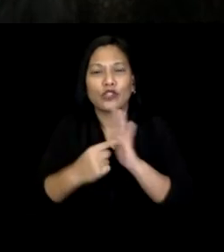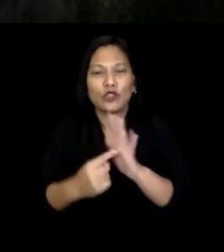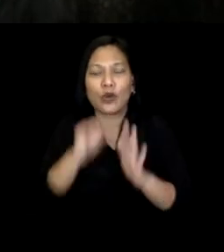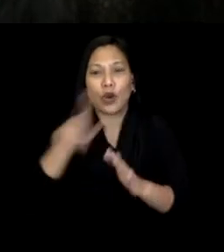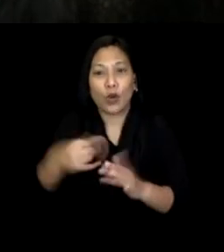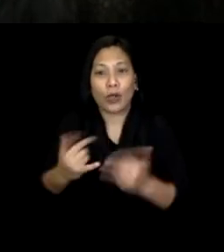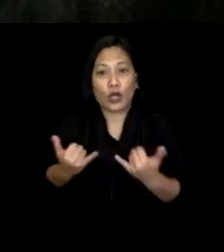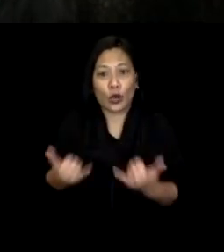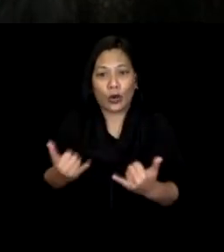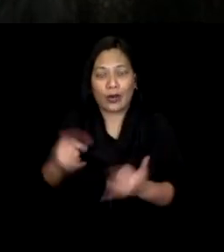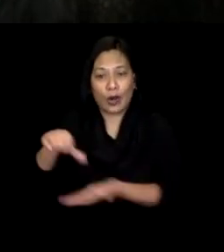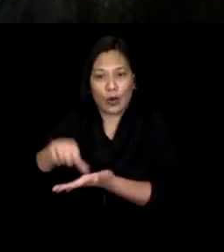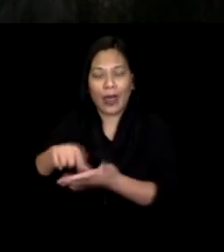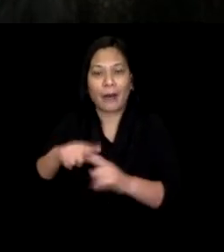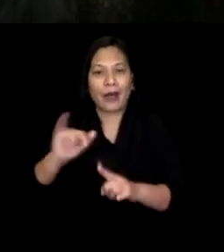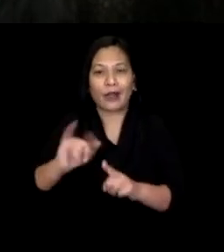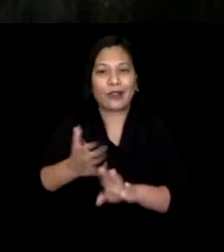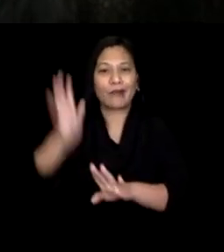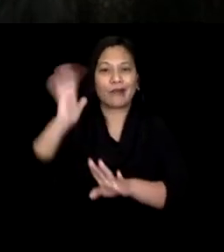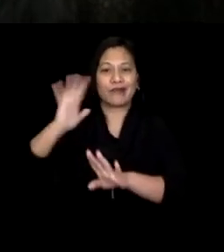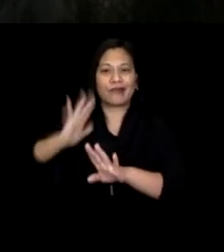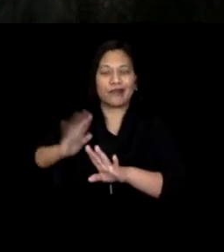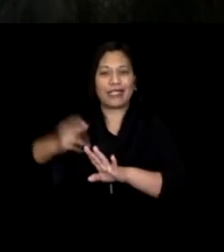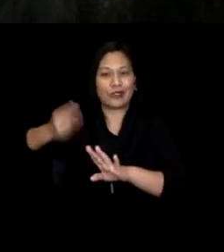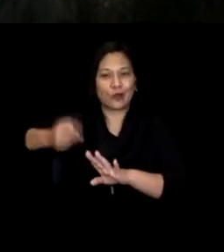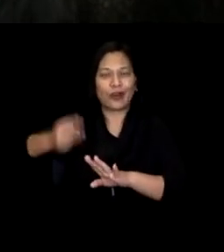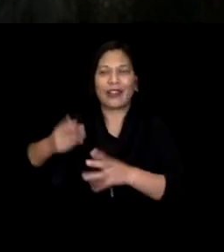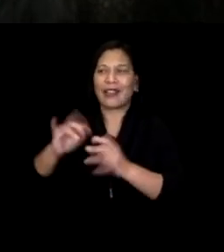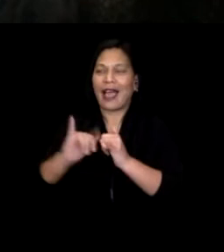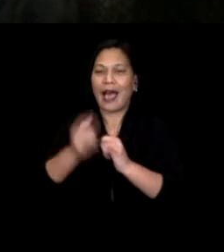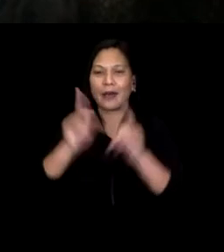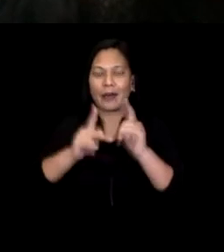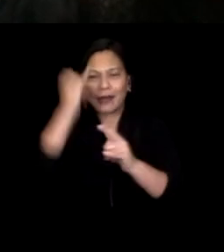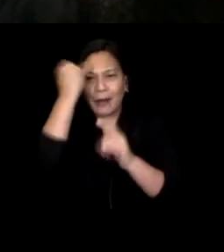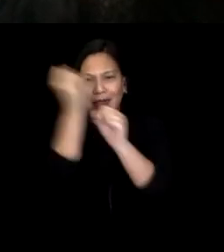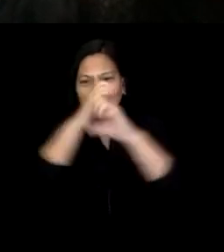historically, culturally, in the imagination, and it's